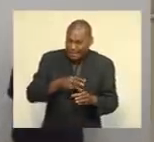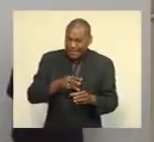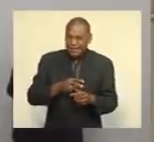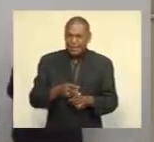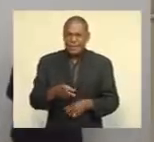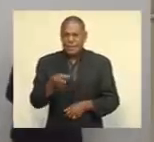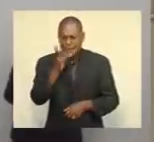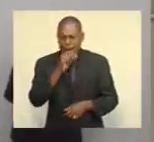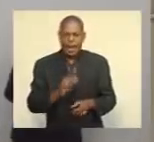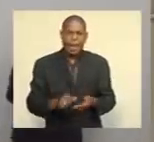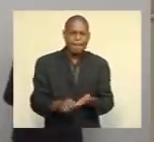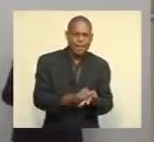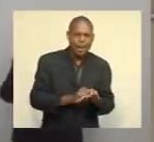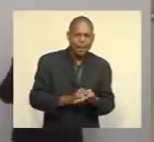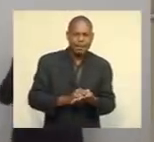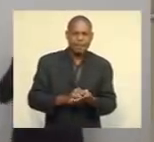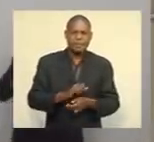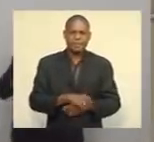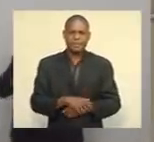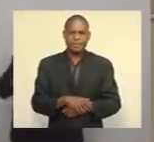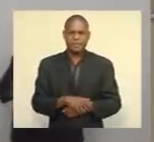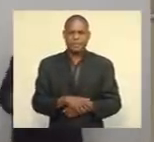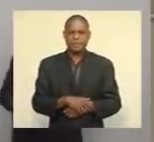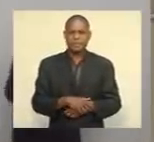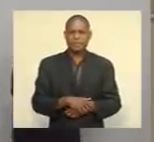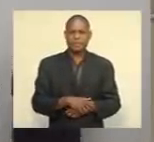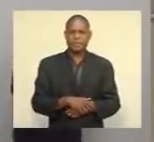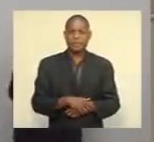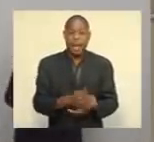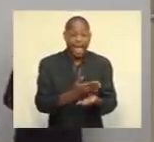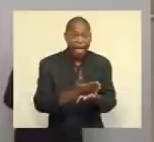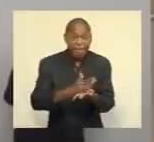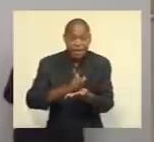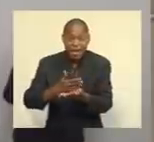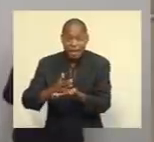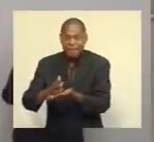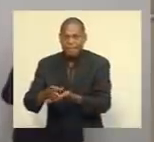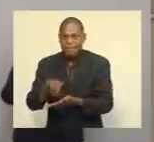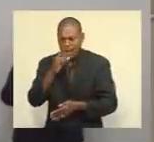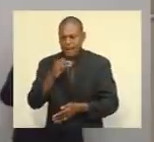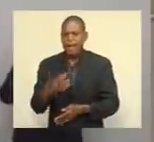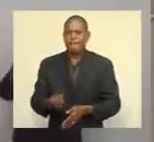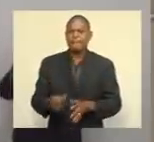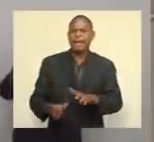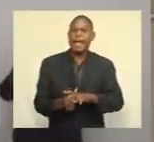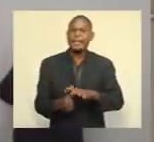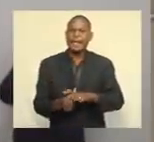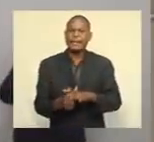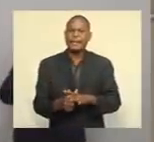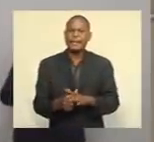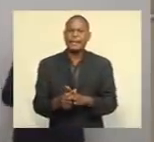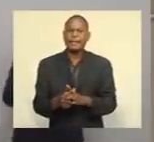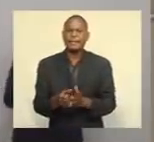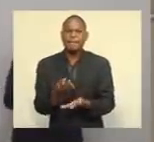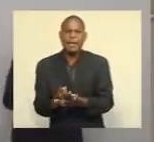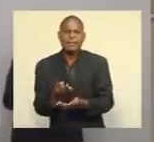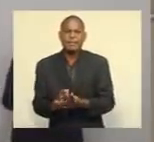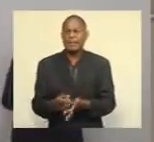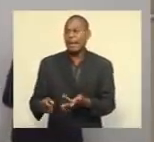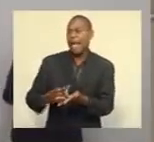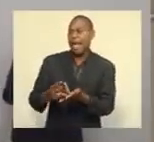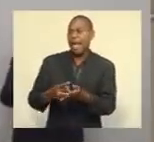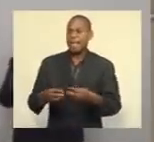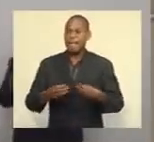get medicine. FNPF can open so that people can access funds. Other businesses, such